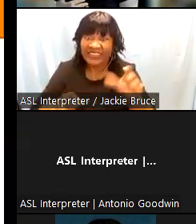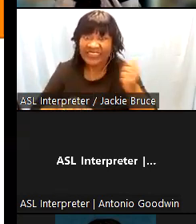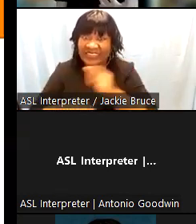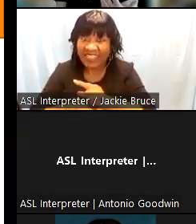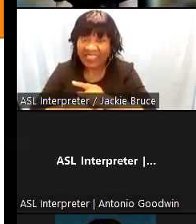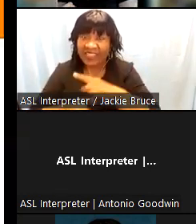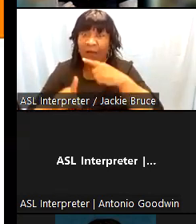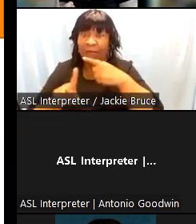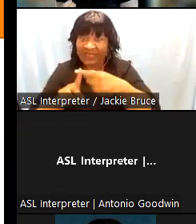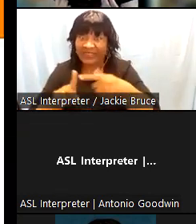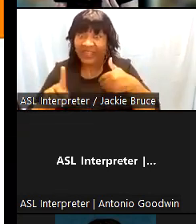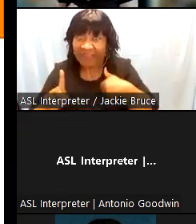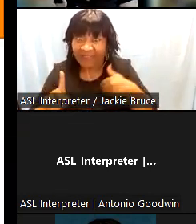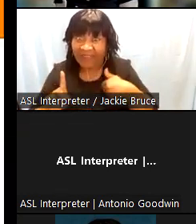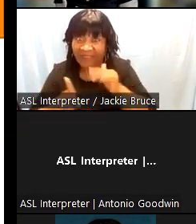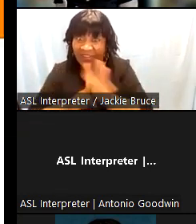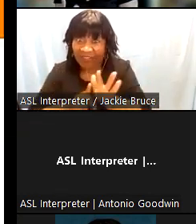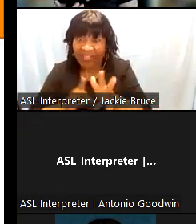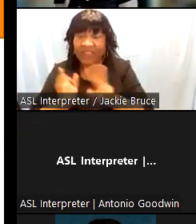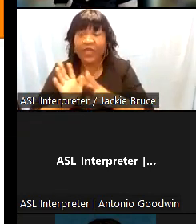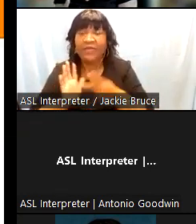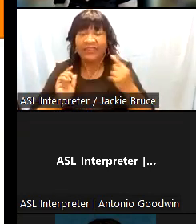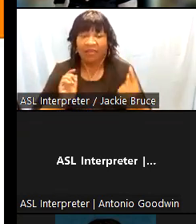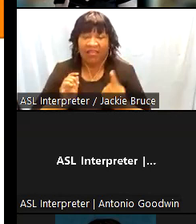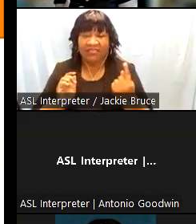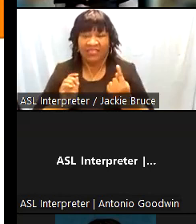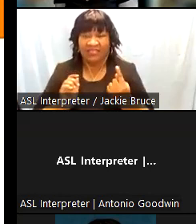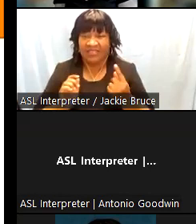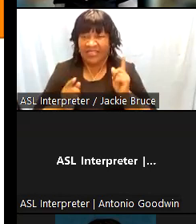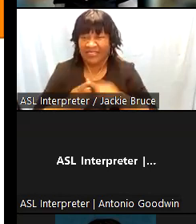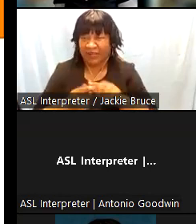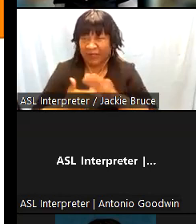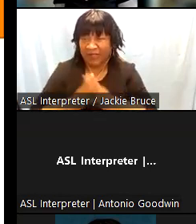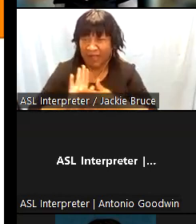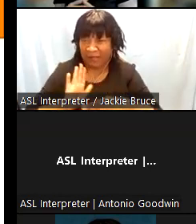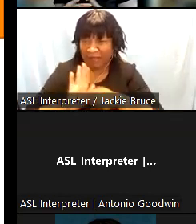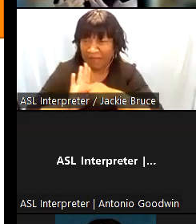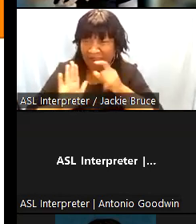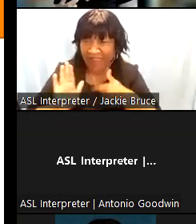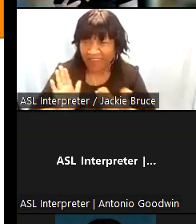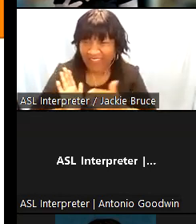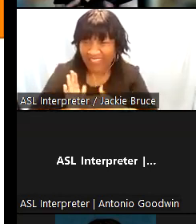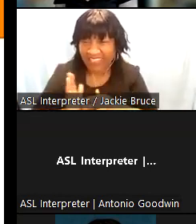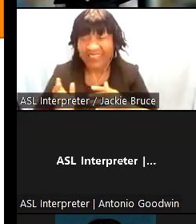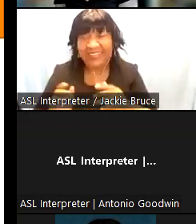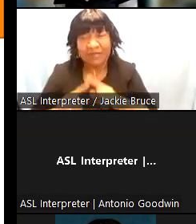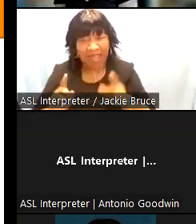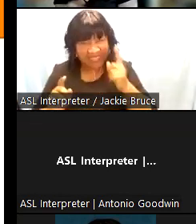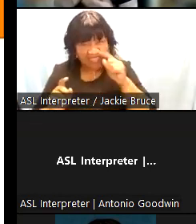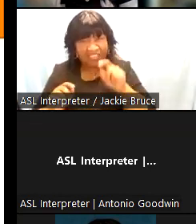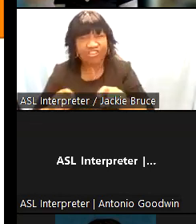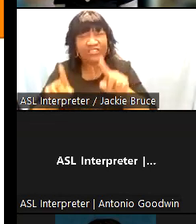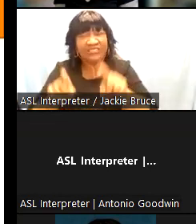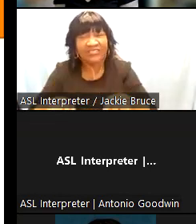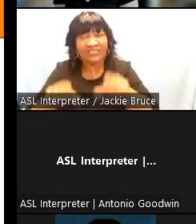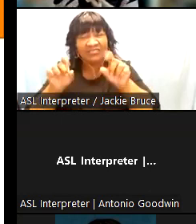again, the safest approach would be to continue to isolate until it's negative, but also repeat it again. And, you